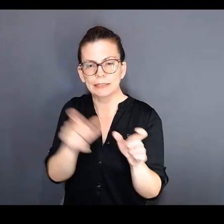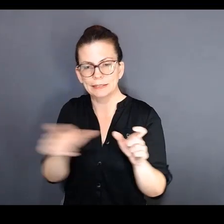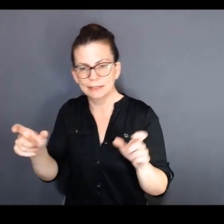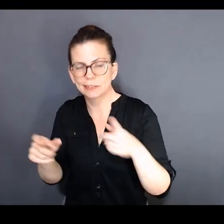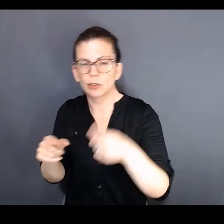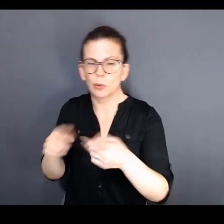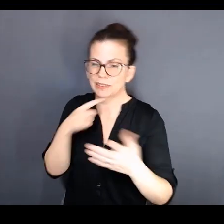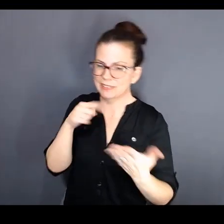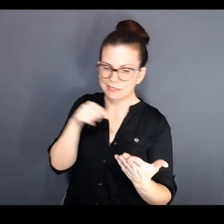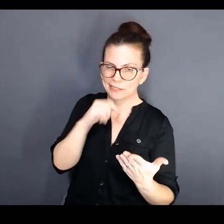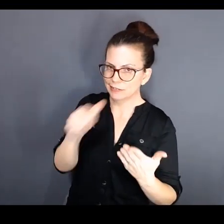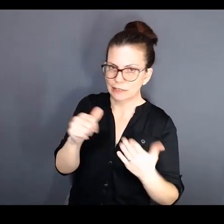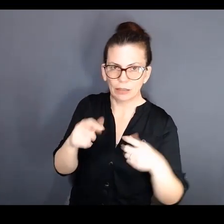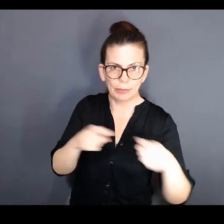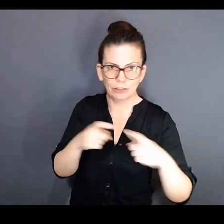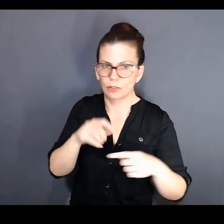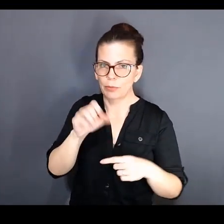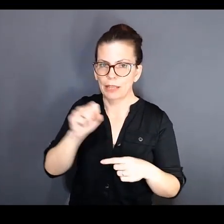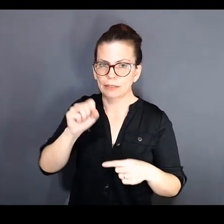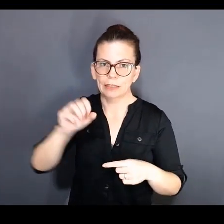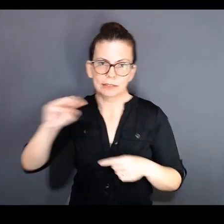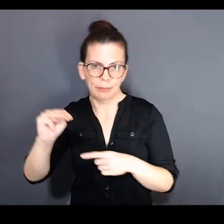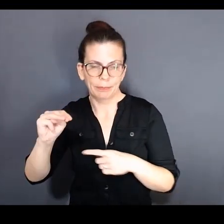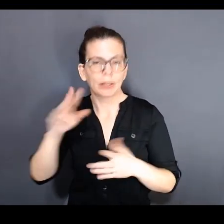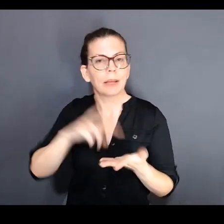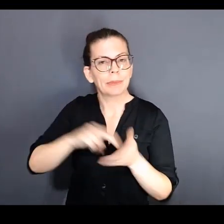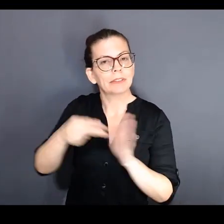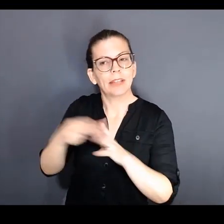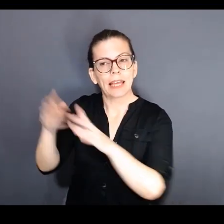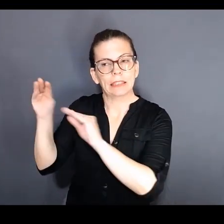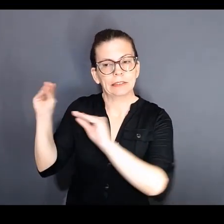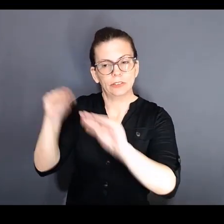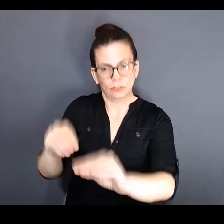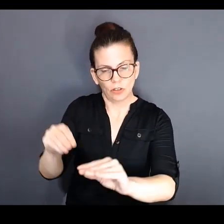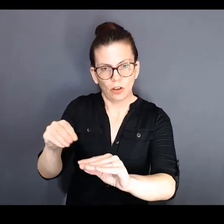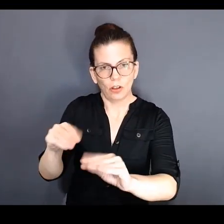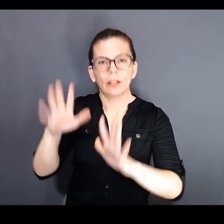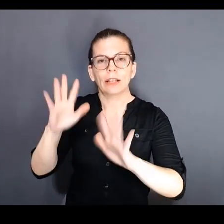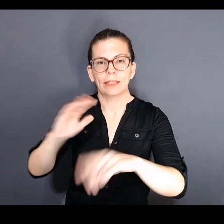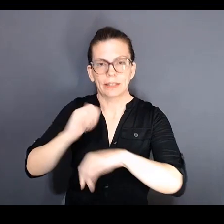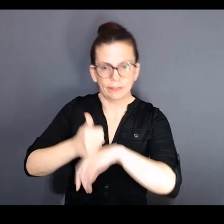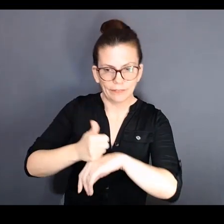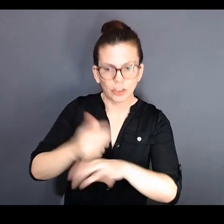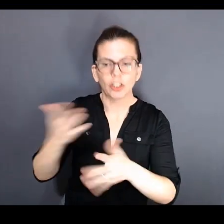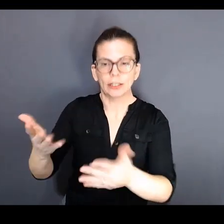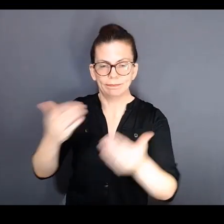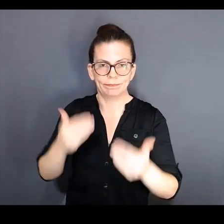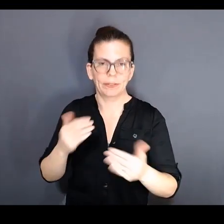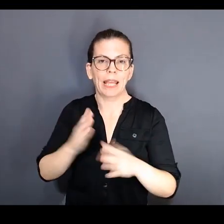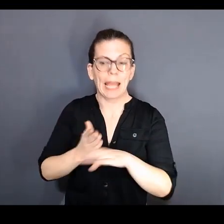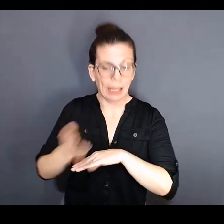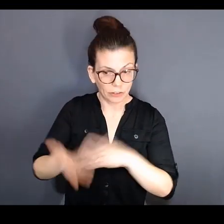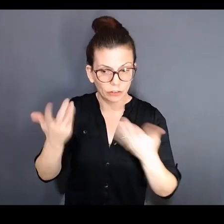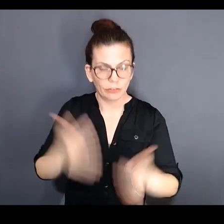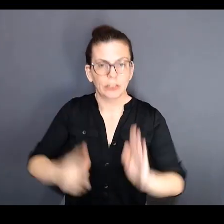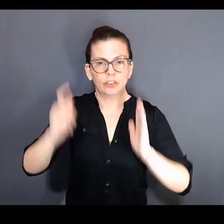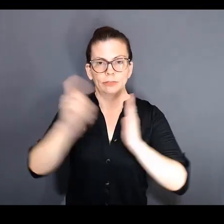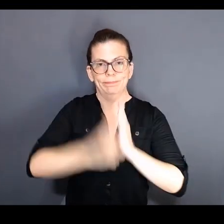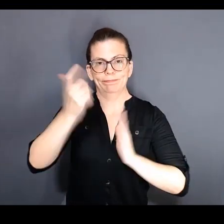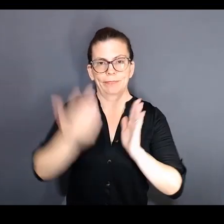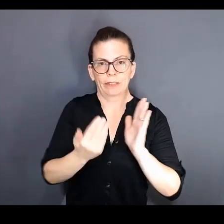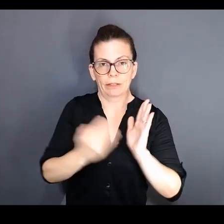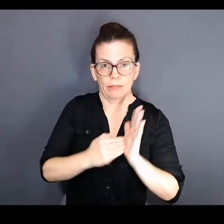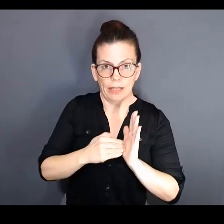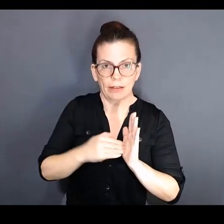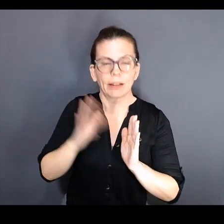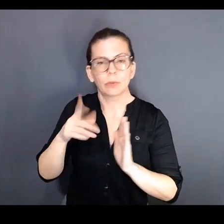it means is it's not managed by SSM. So they have to go and install or configure SSM agent. As soon as they do that, we will automatically detect that